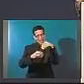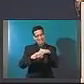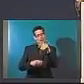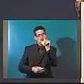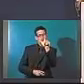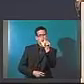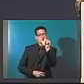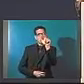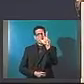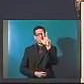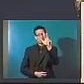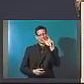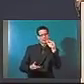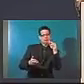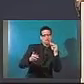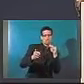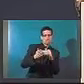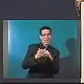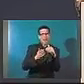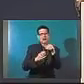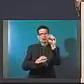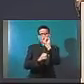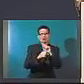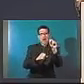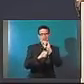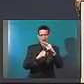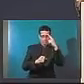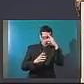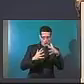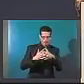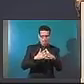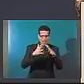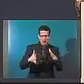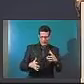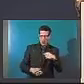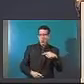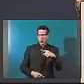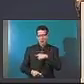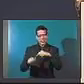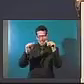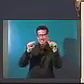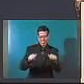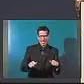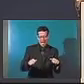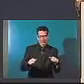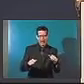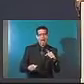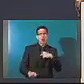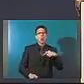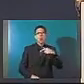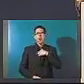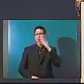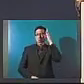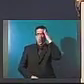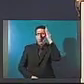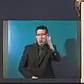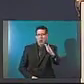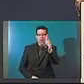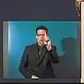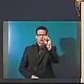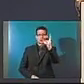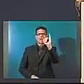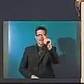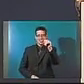million American jobs, and we should be proud. We know how to do it, and we're going to do it.